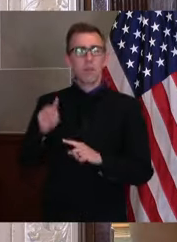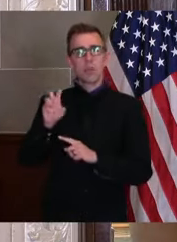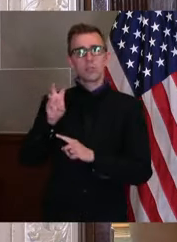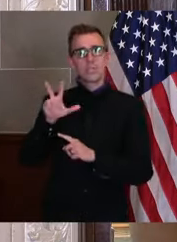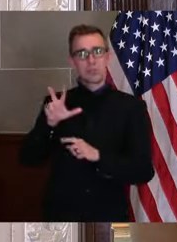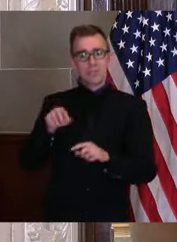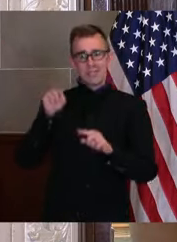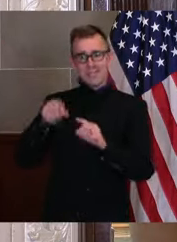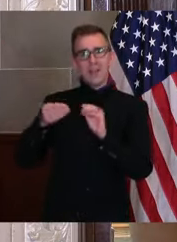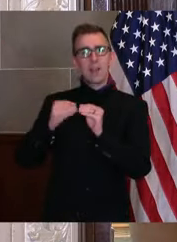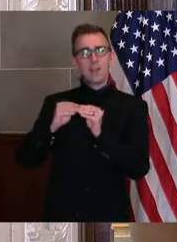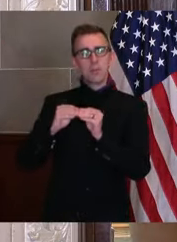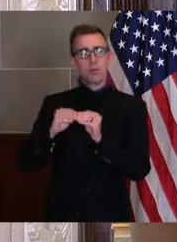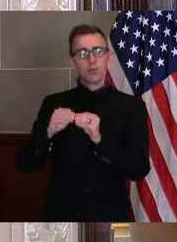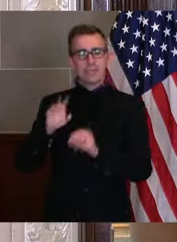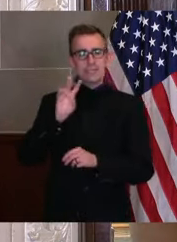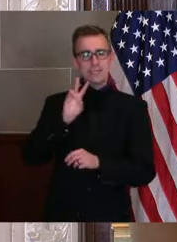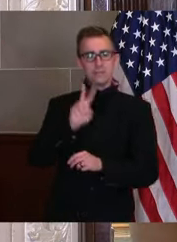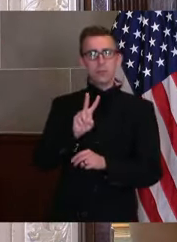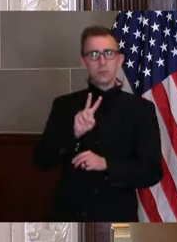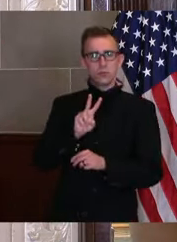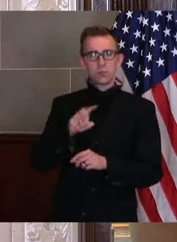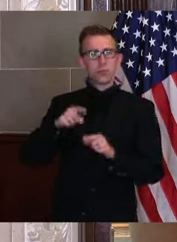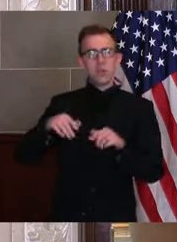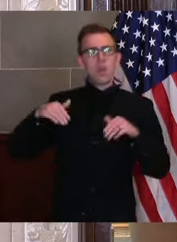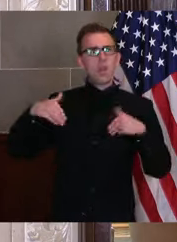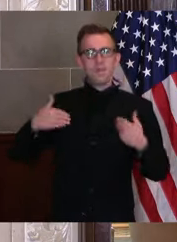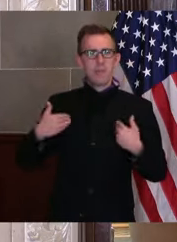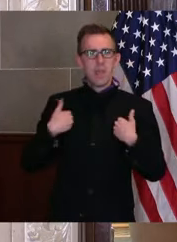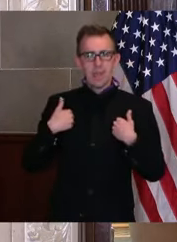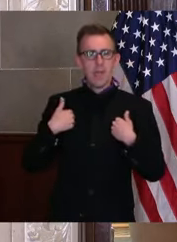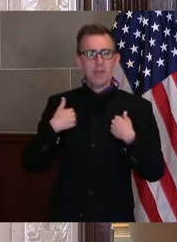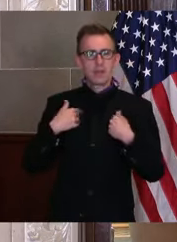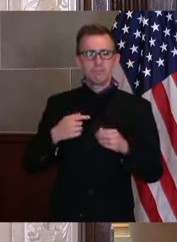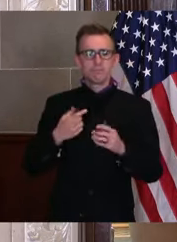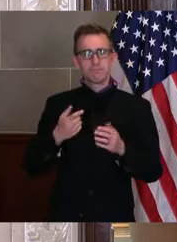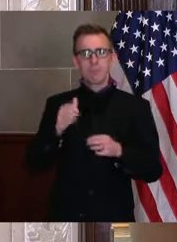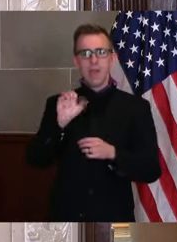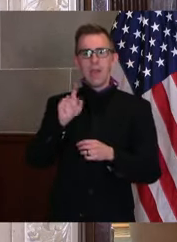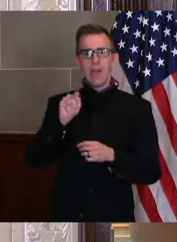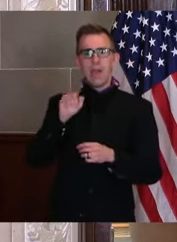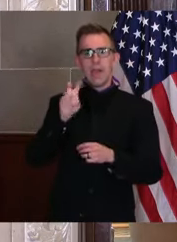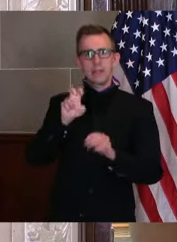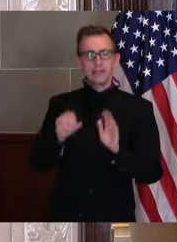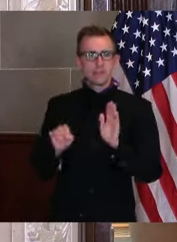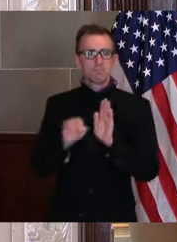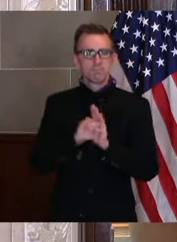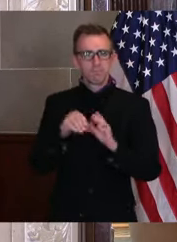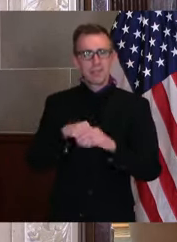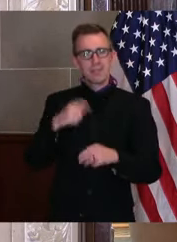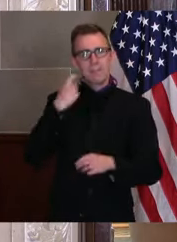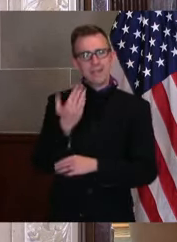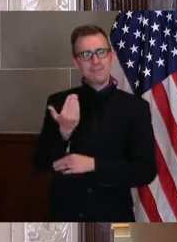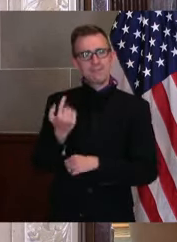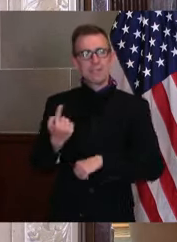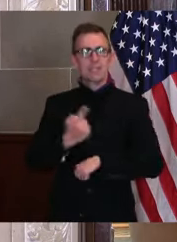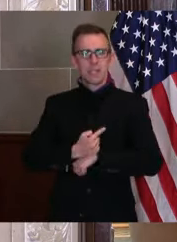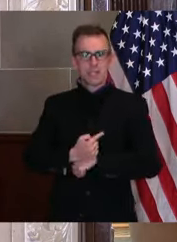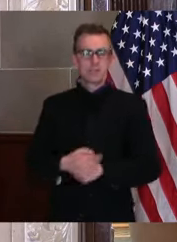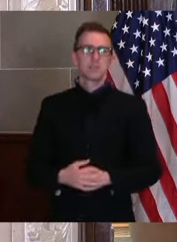cases, 72 have not had an active case diagnosed in the past 15